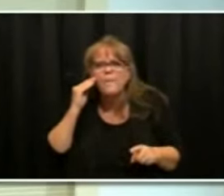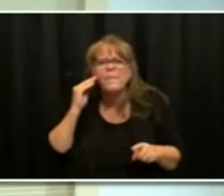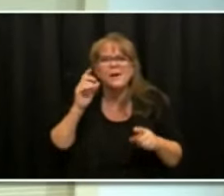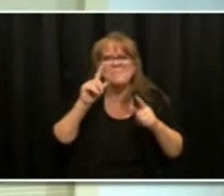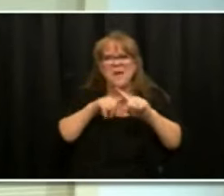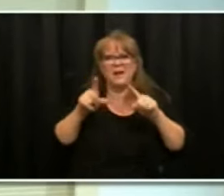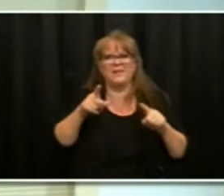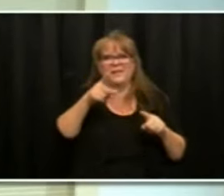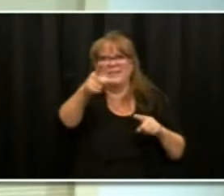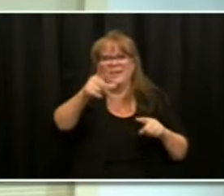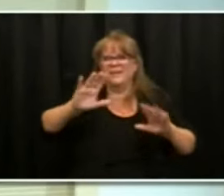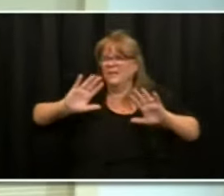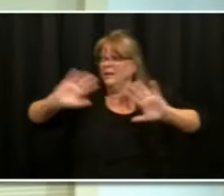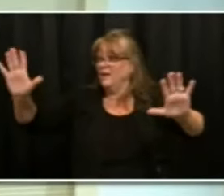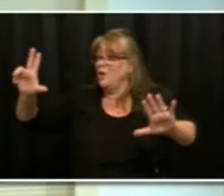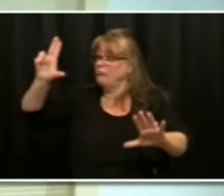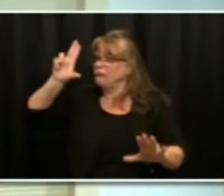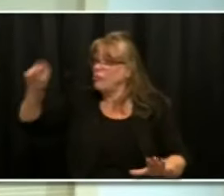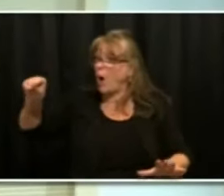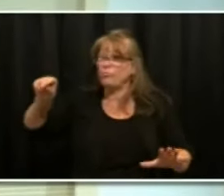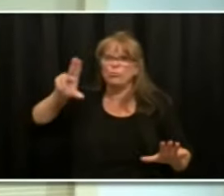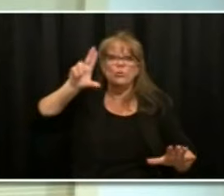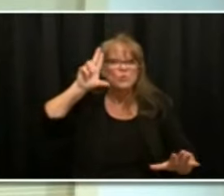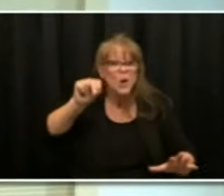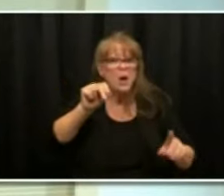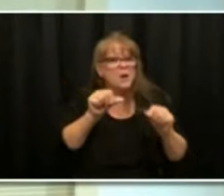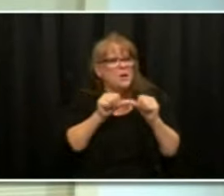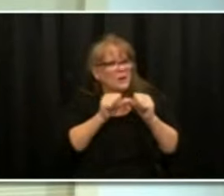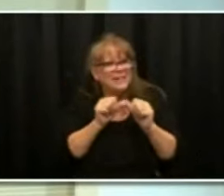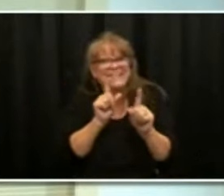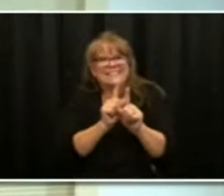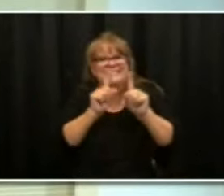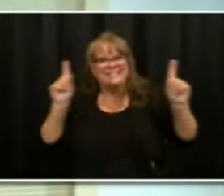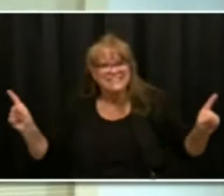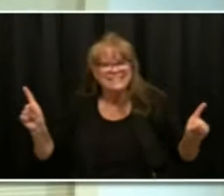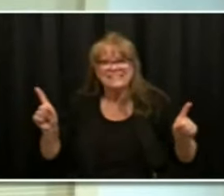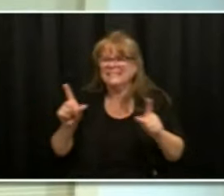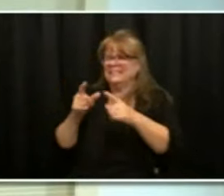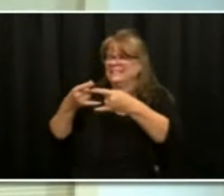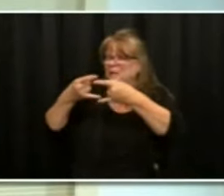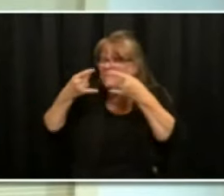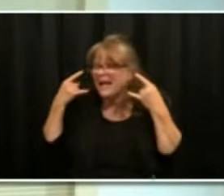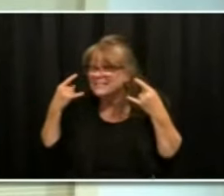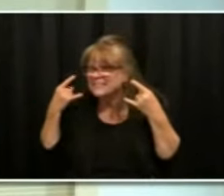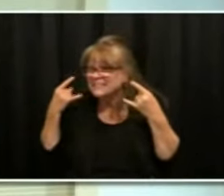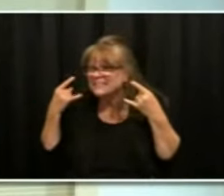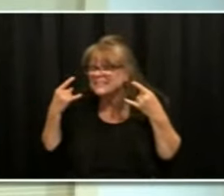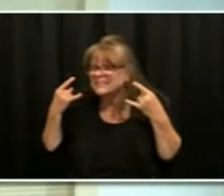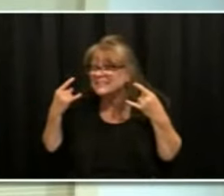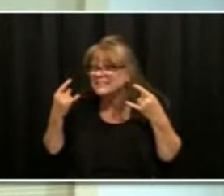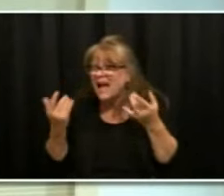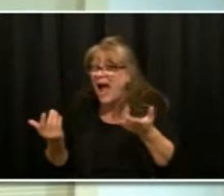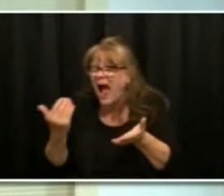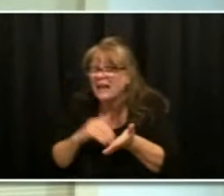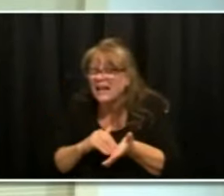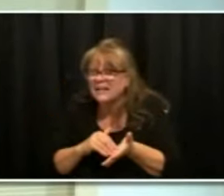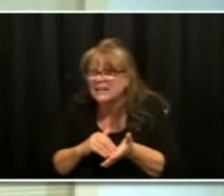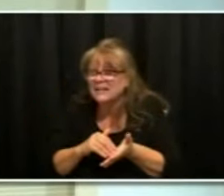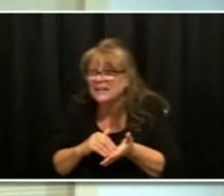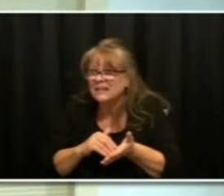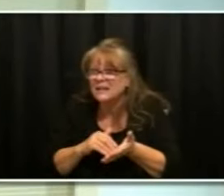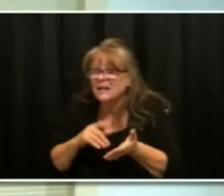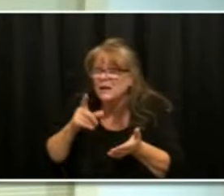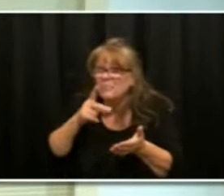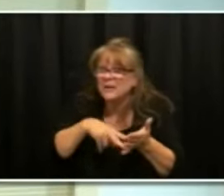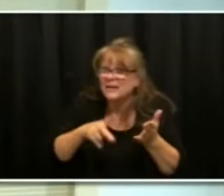to social distance and wear masks and stuff, but do you think we're at a point now, well, first of all, I want to know if you're seeing that same trend